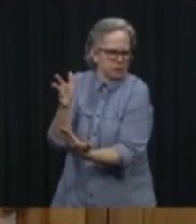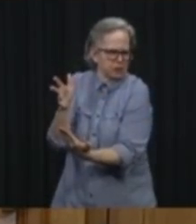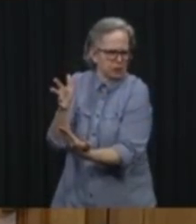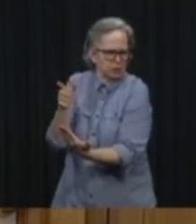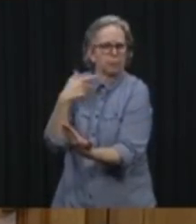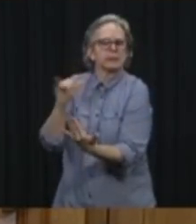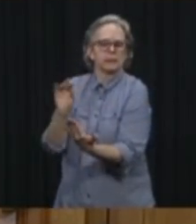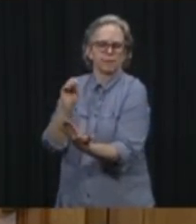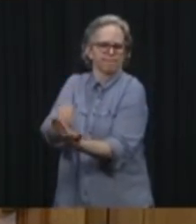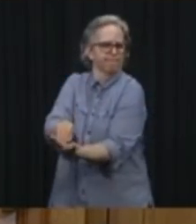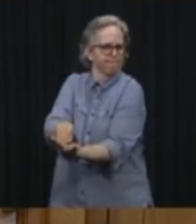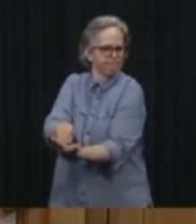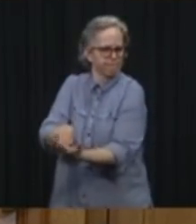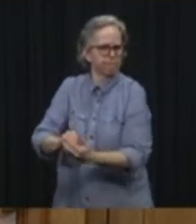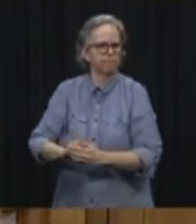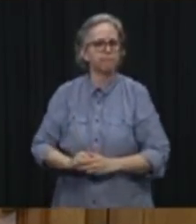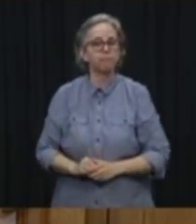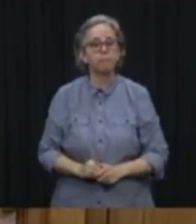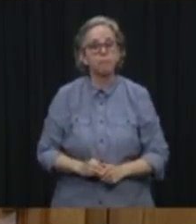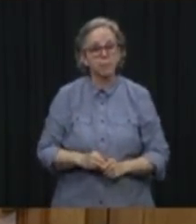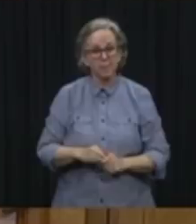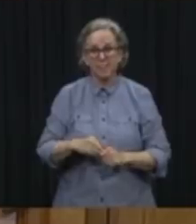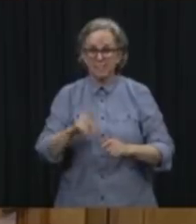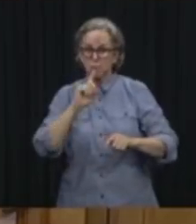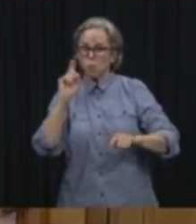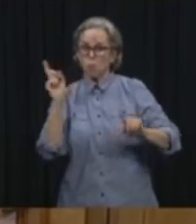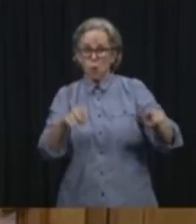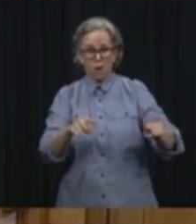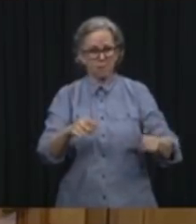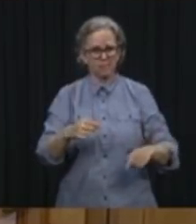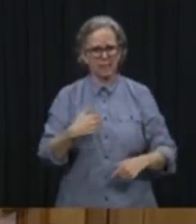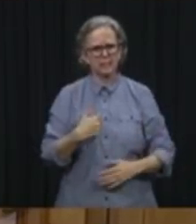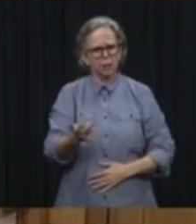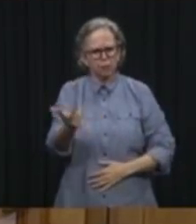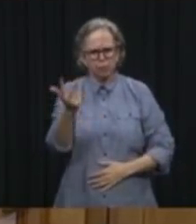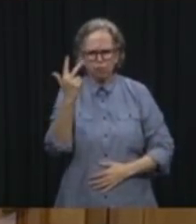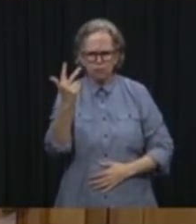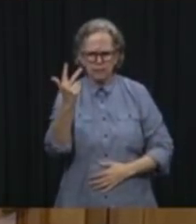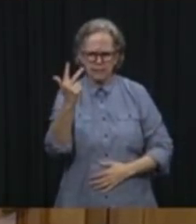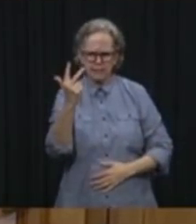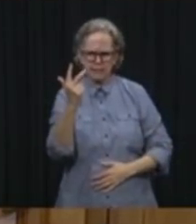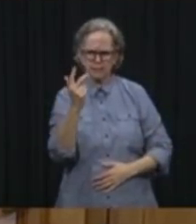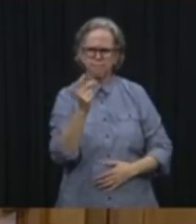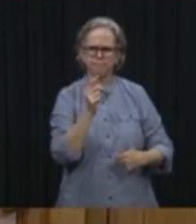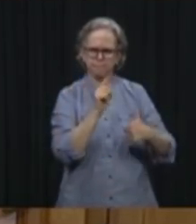This order has really three separate parts.